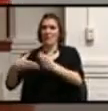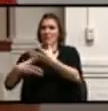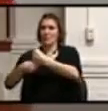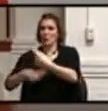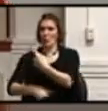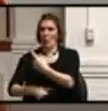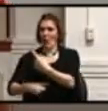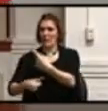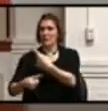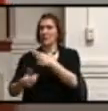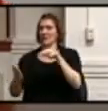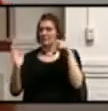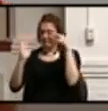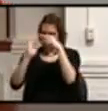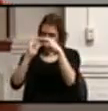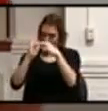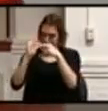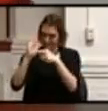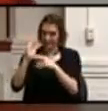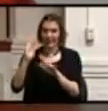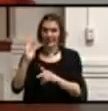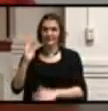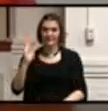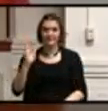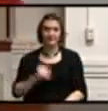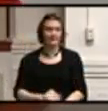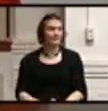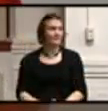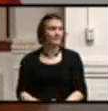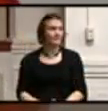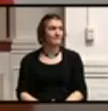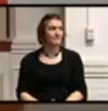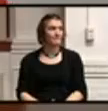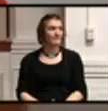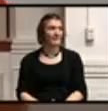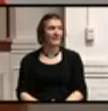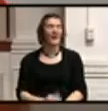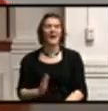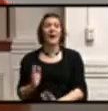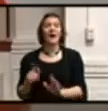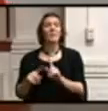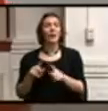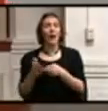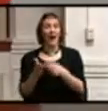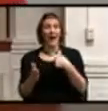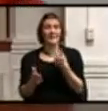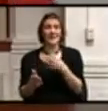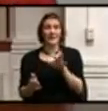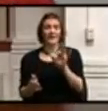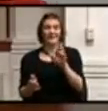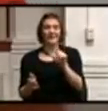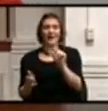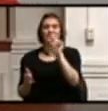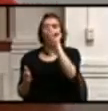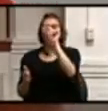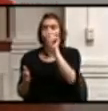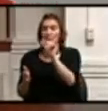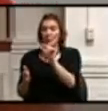consolidated and shown here in a consolidated format. But there's a lot of funds out there.